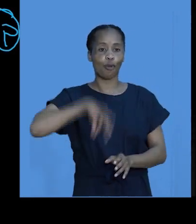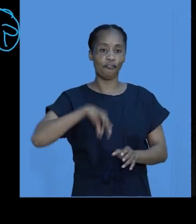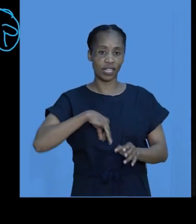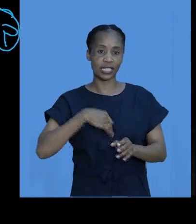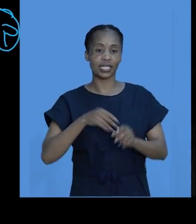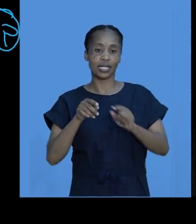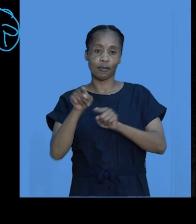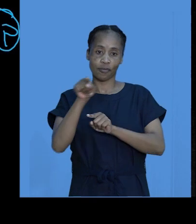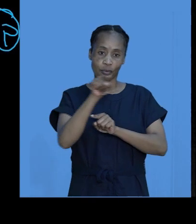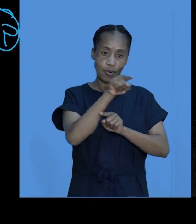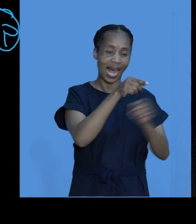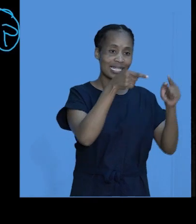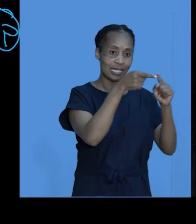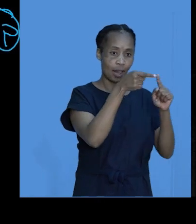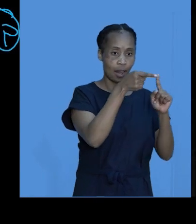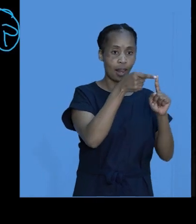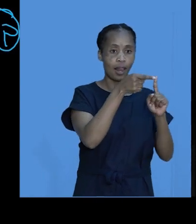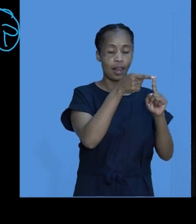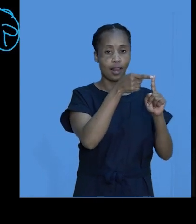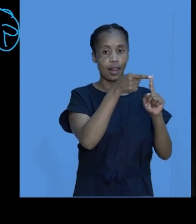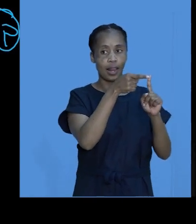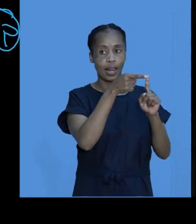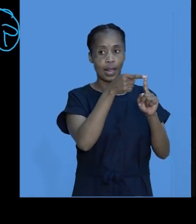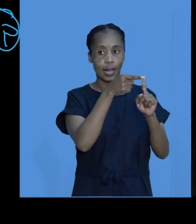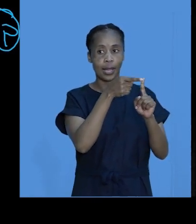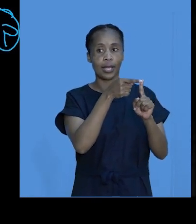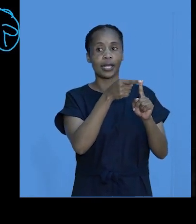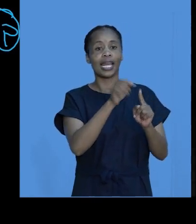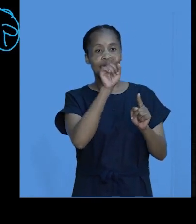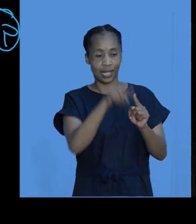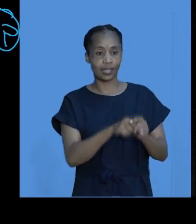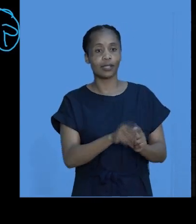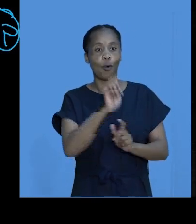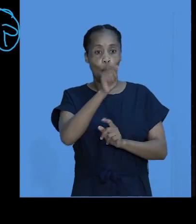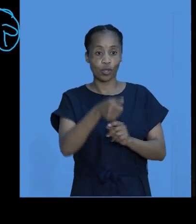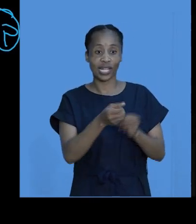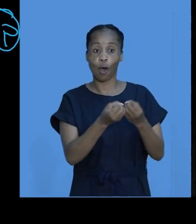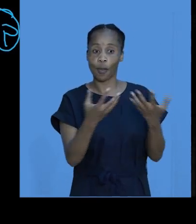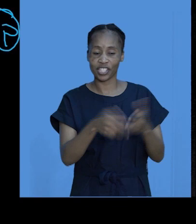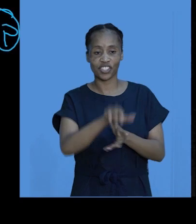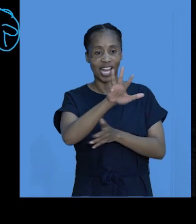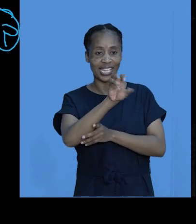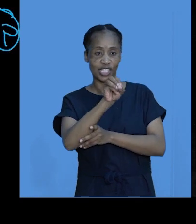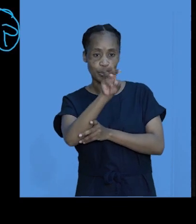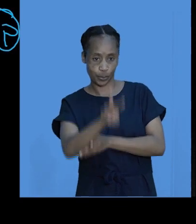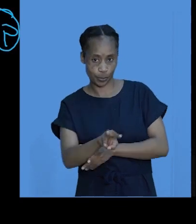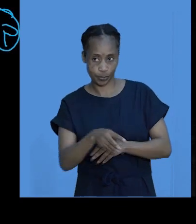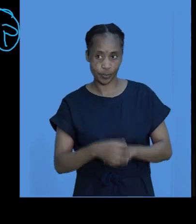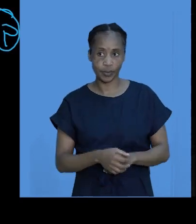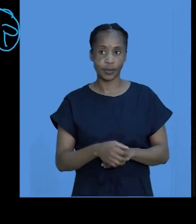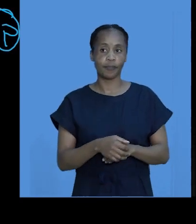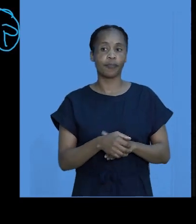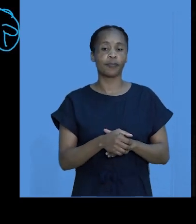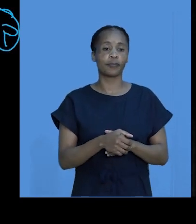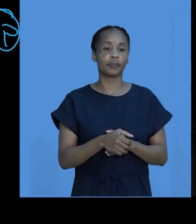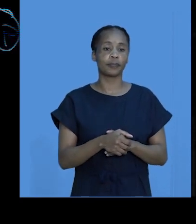we touch the vertical axis or the cost and revenue function. This is our cost. Our cost in this case would be 90. Our